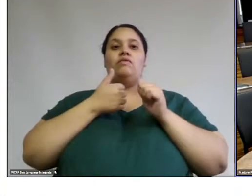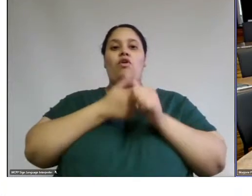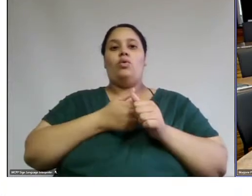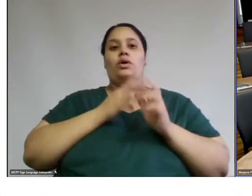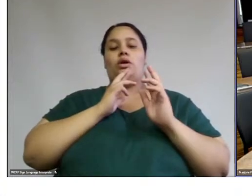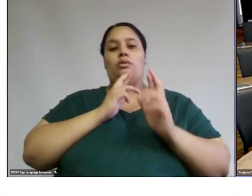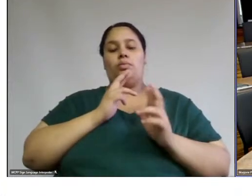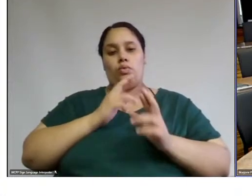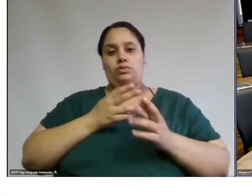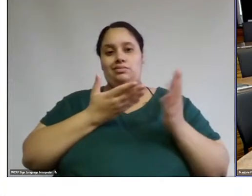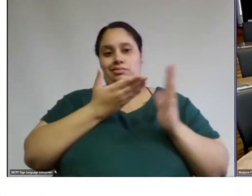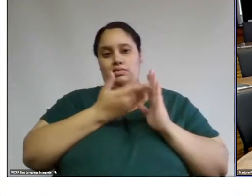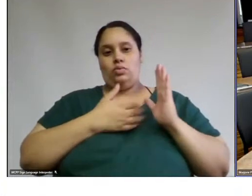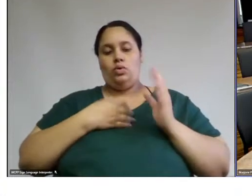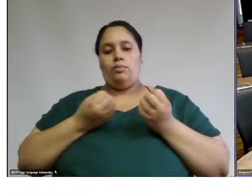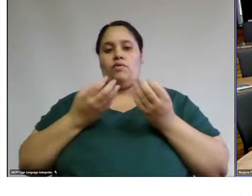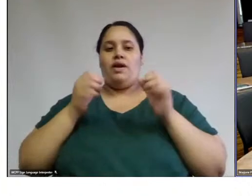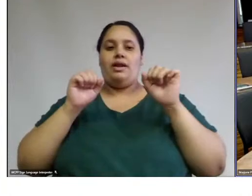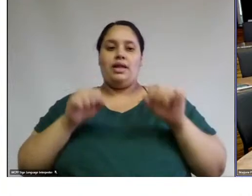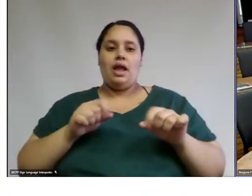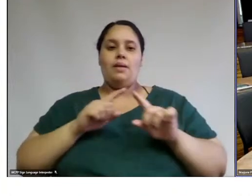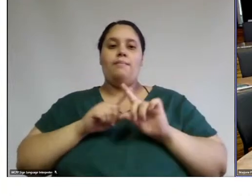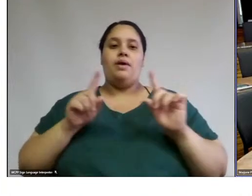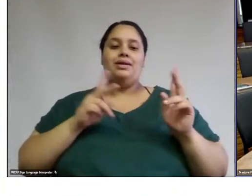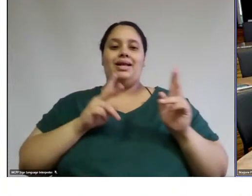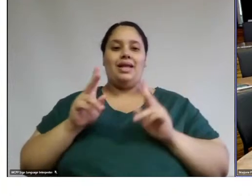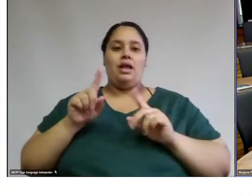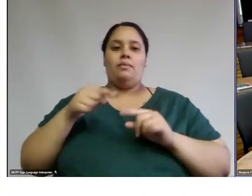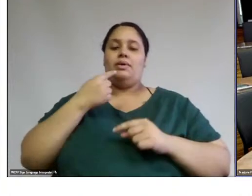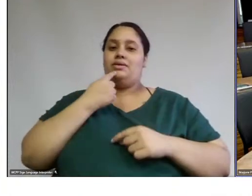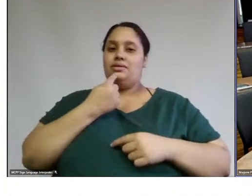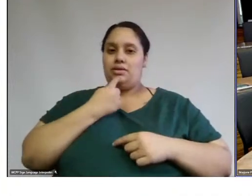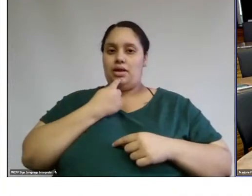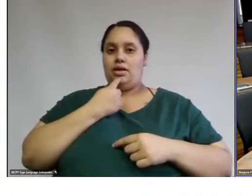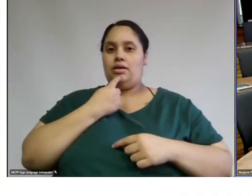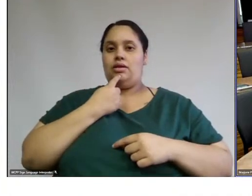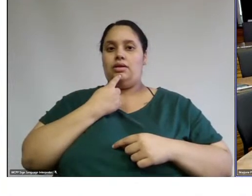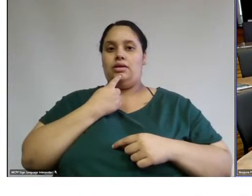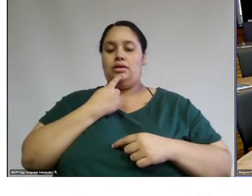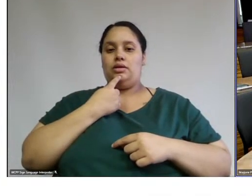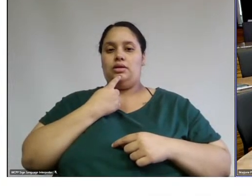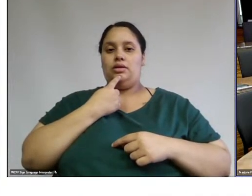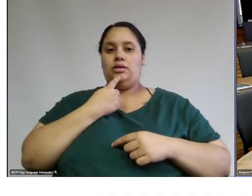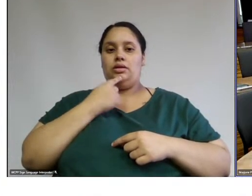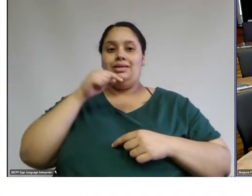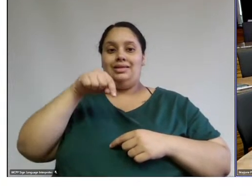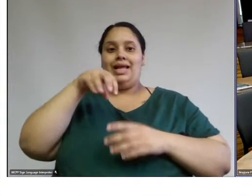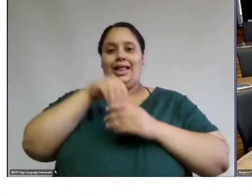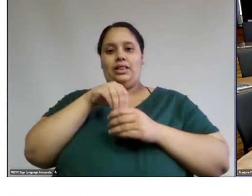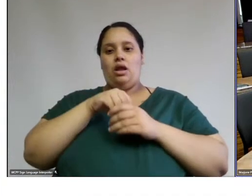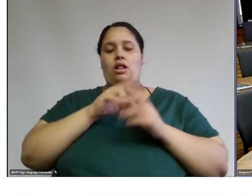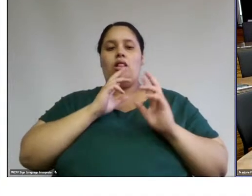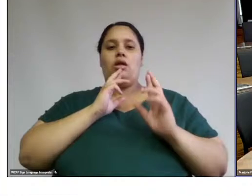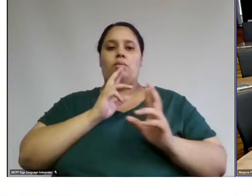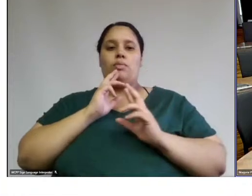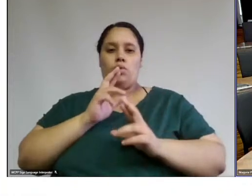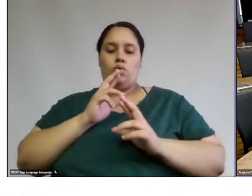well. But I must just qualify to say that these internal audit reports are areas